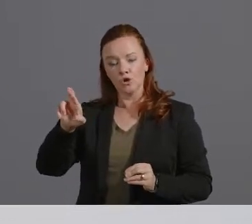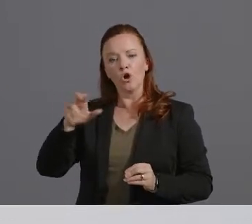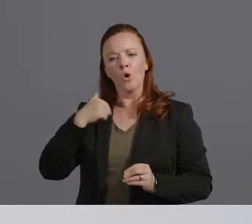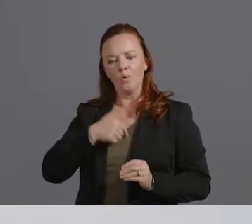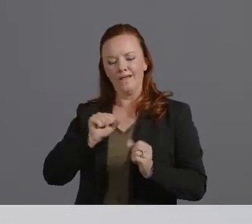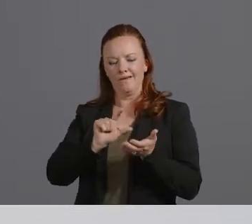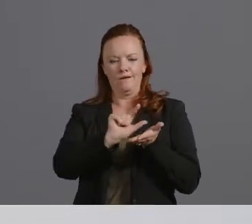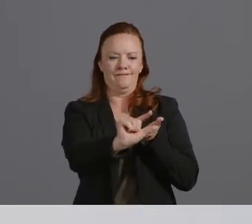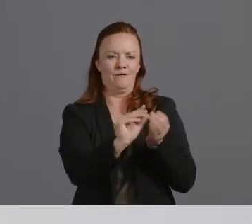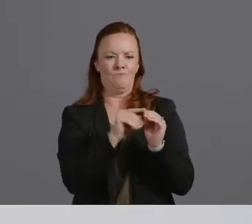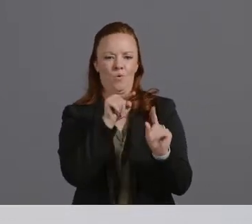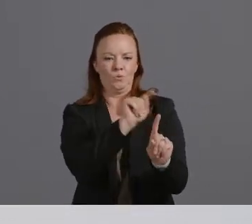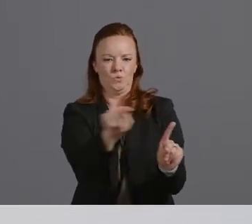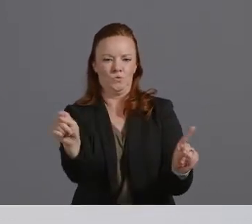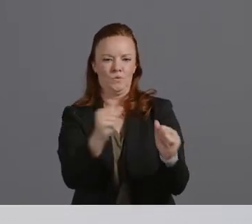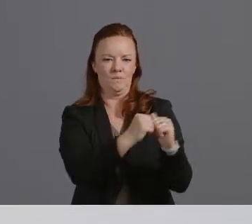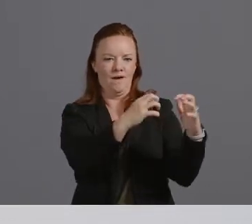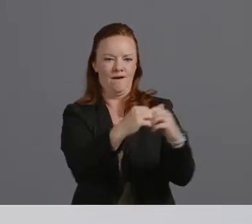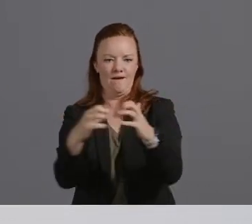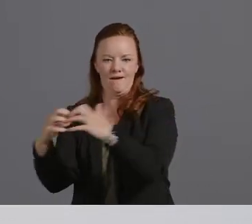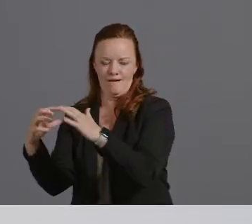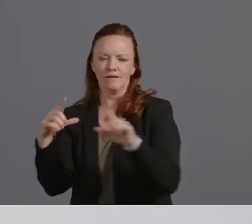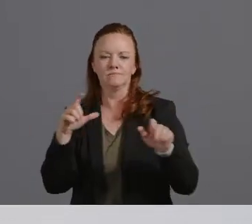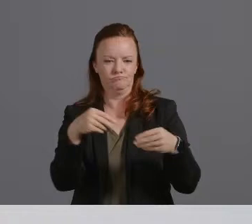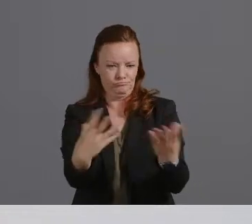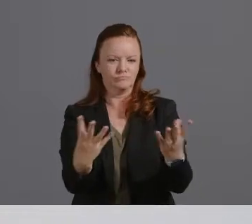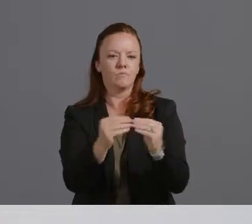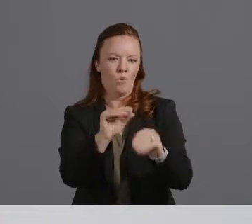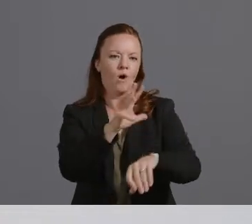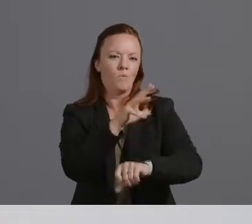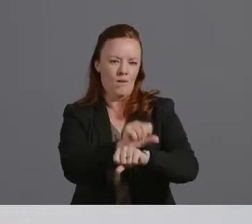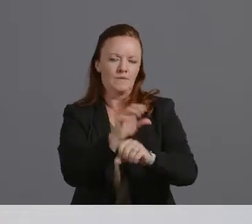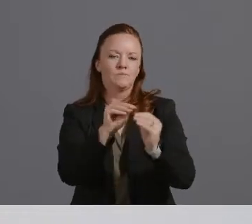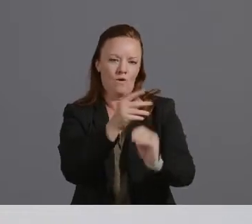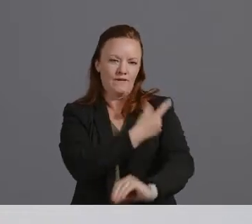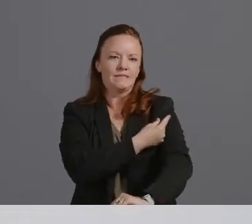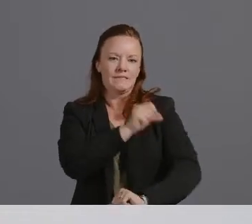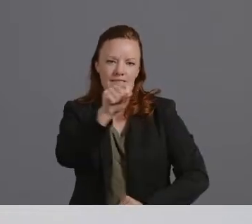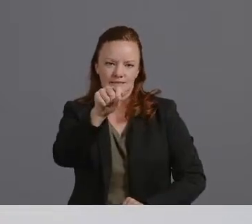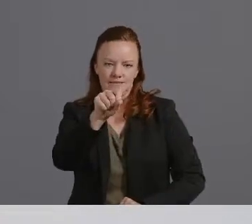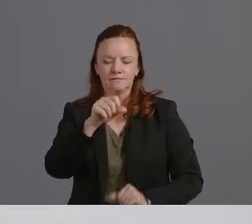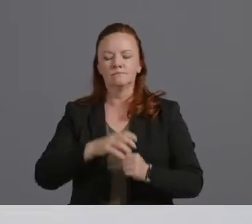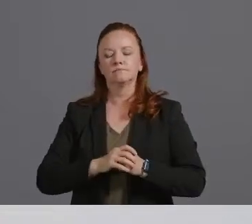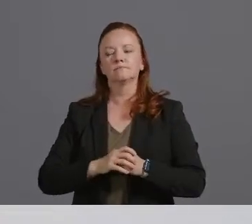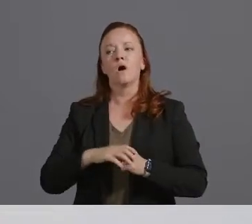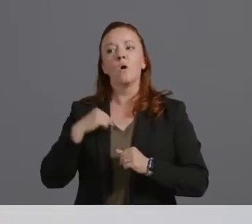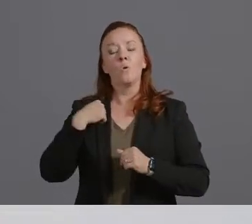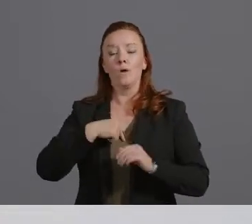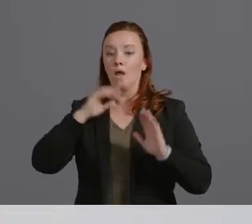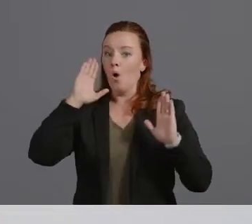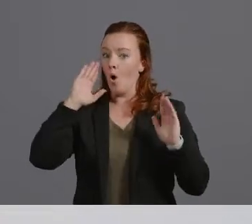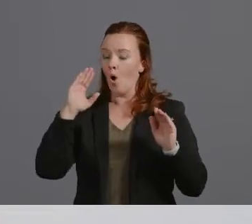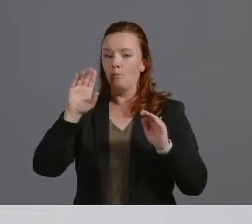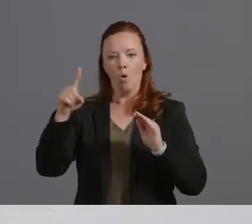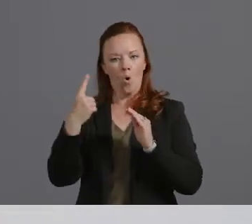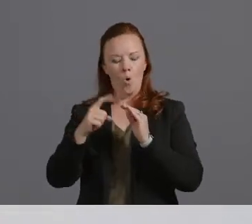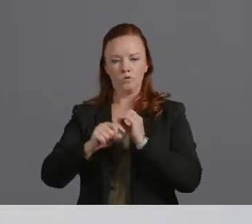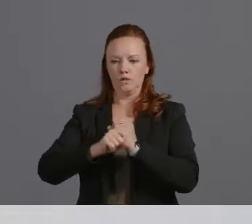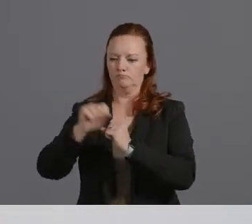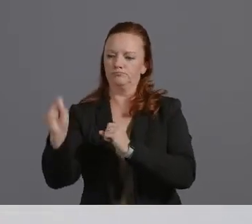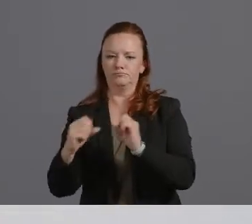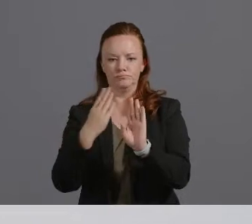they can provide more appointments. So we're hoping that we won't actually have to reduce appointments moving forward. What we're trying to do